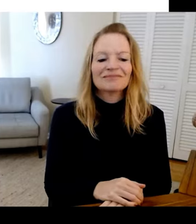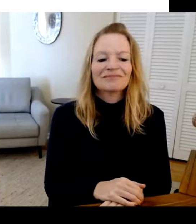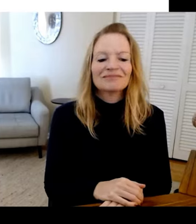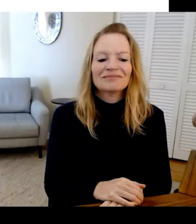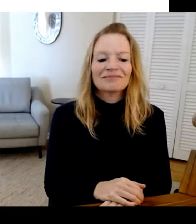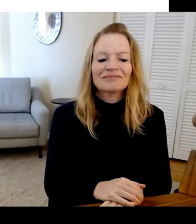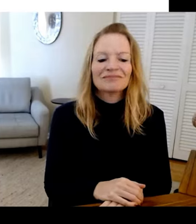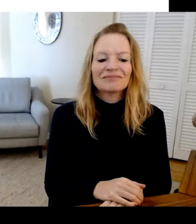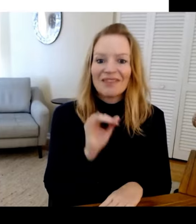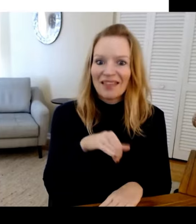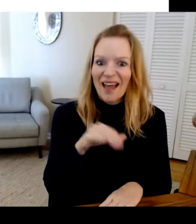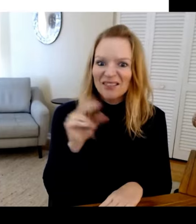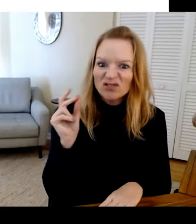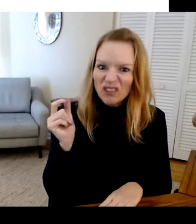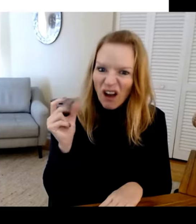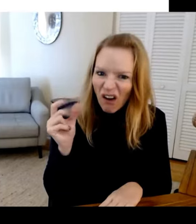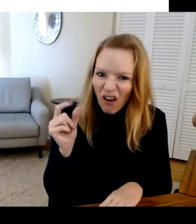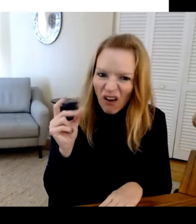Again,